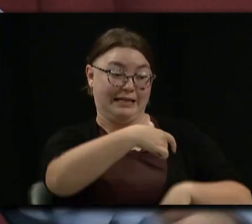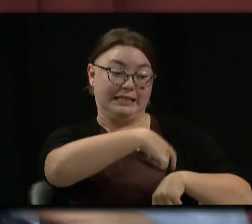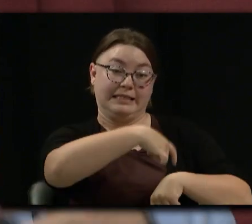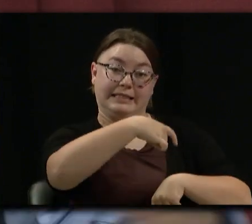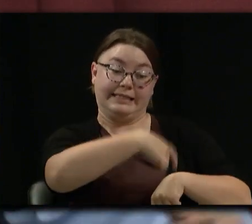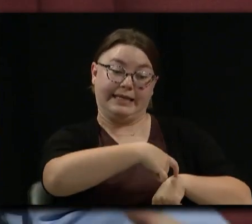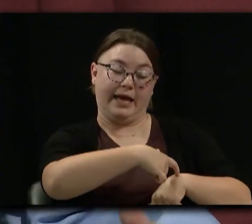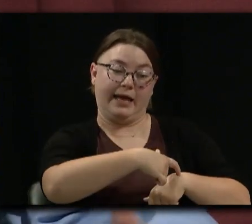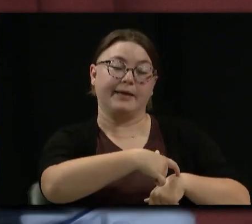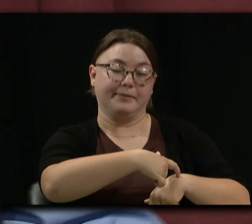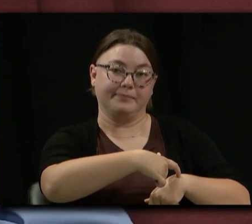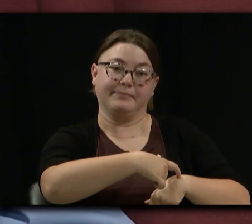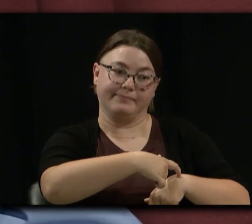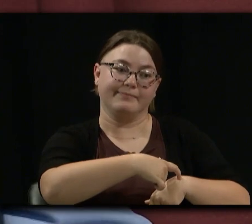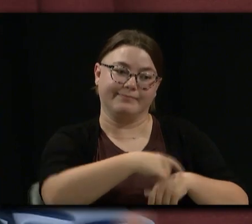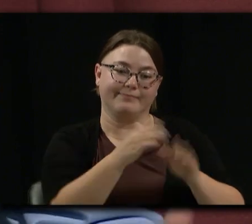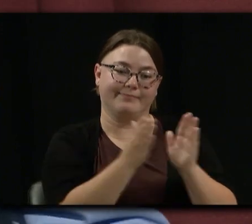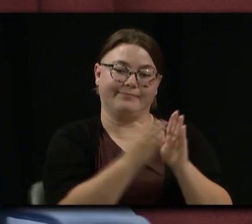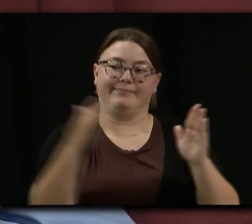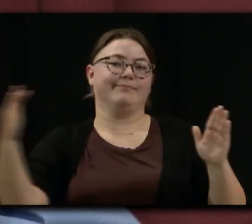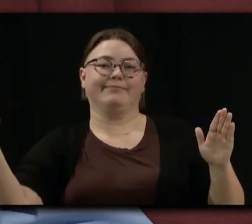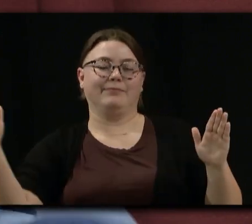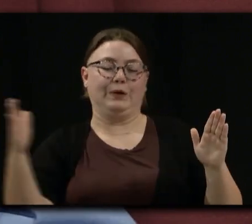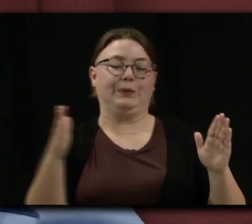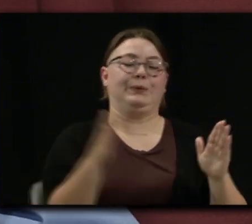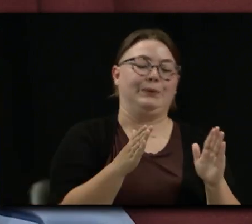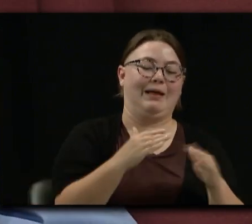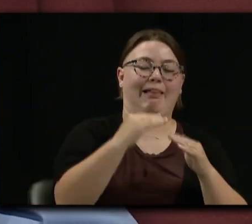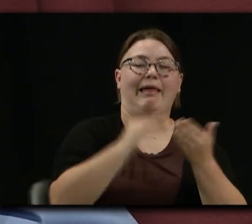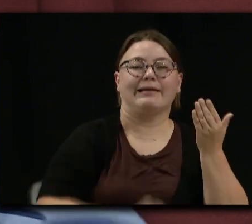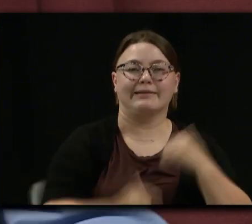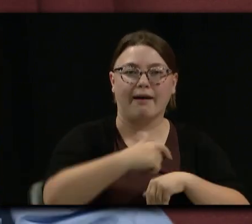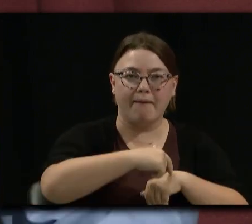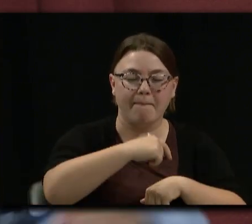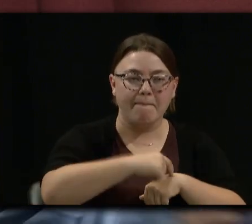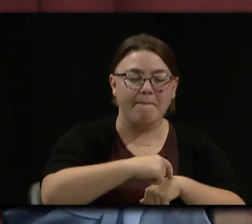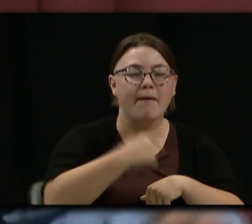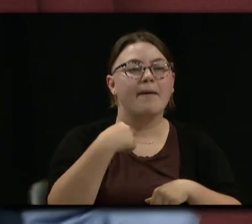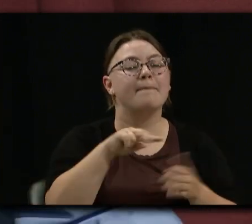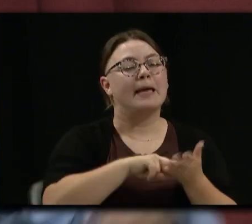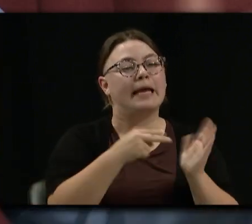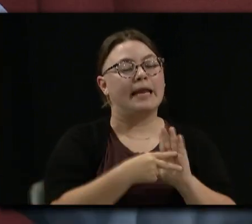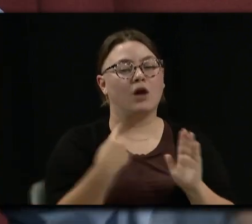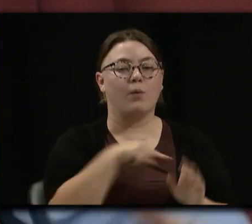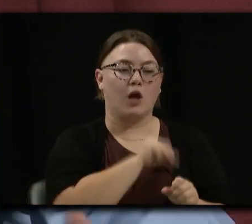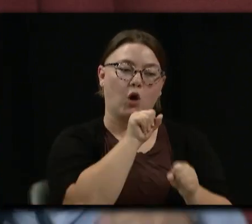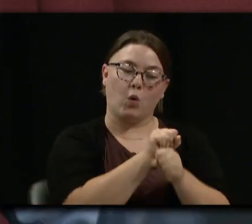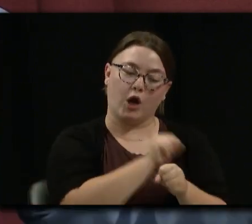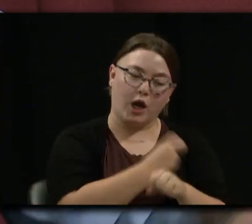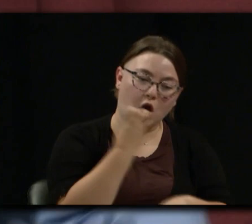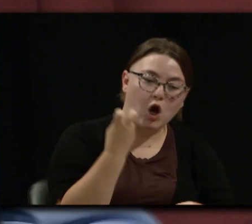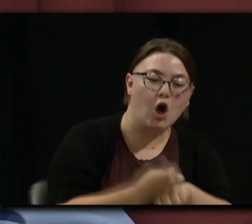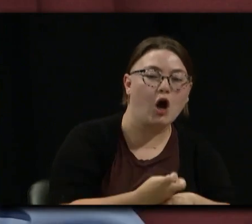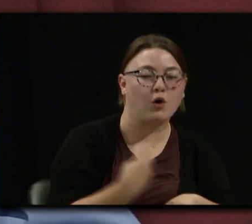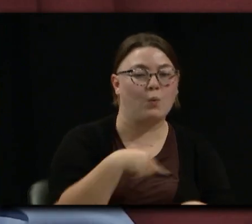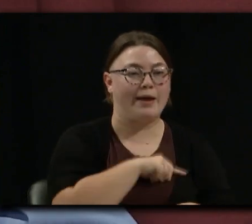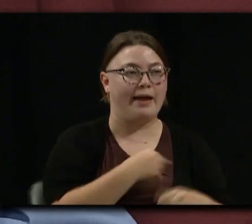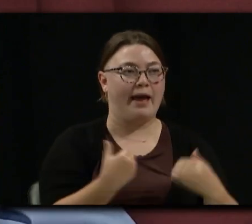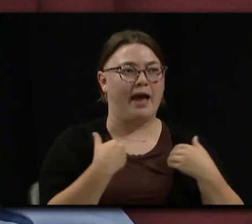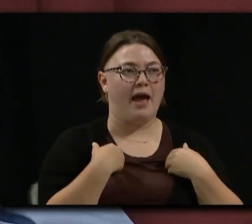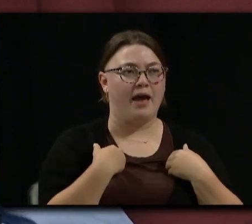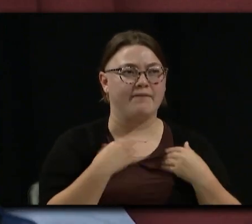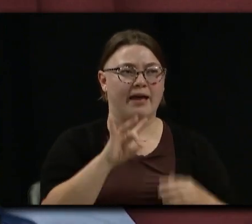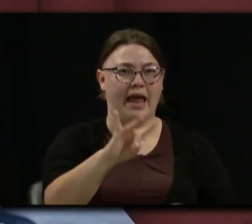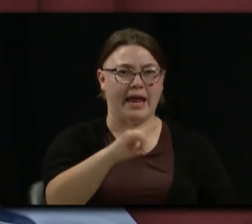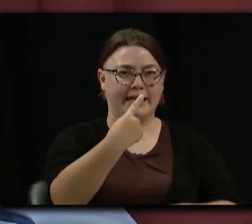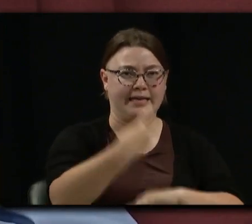really look at those provisionals. So my staff is really working hard. They have 8 days to kind of verify, and that